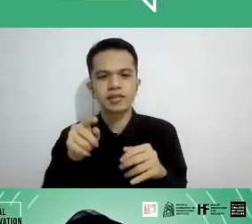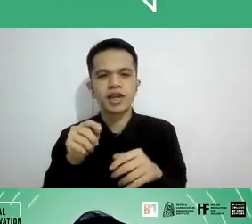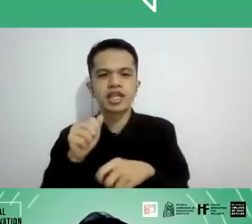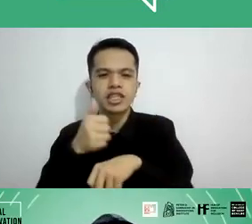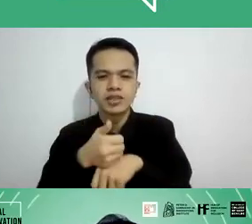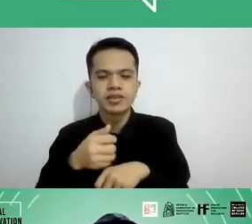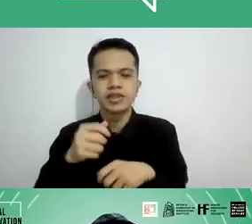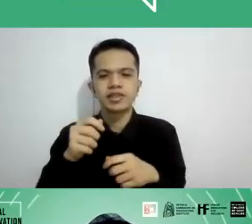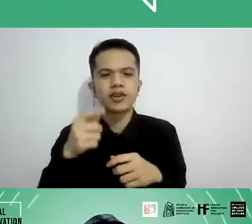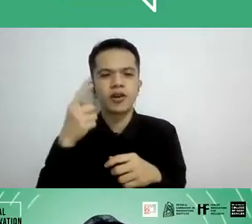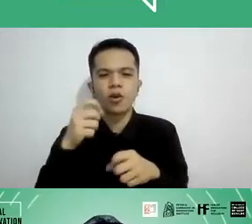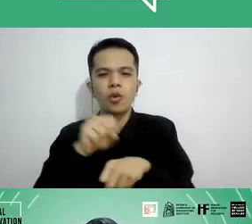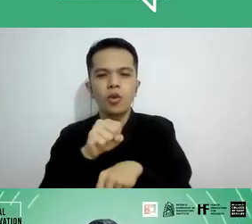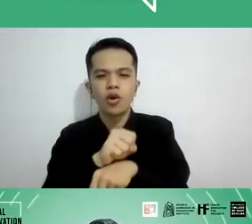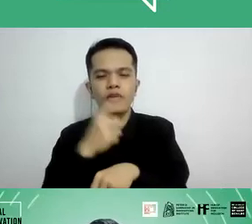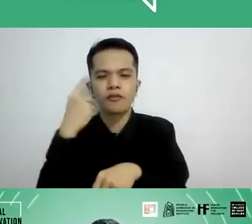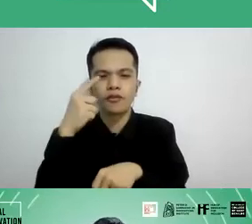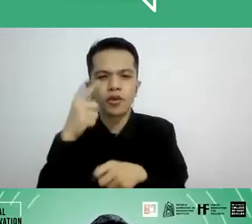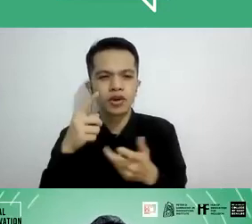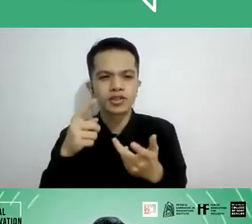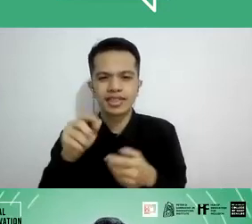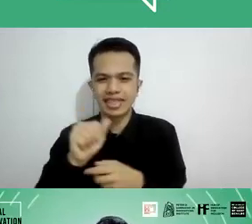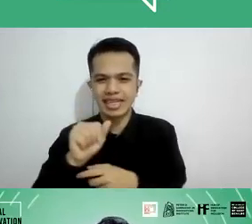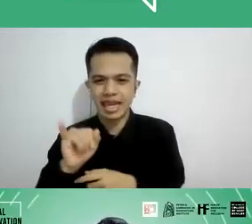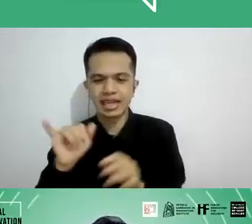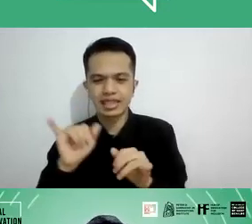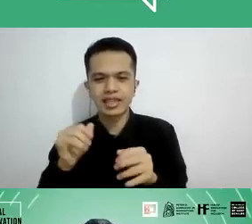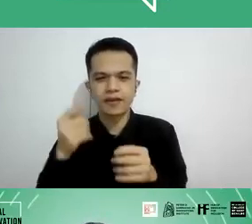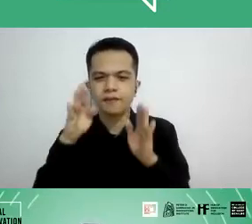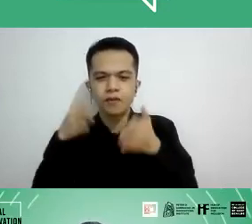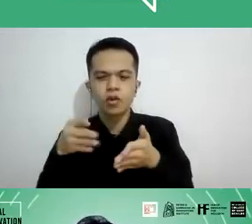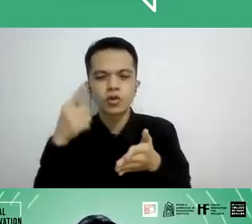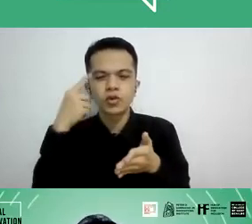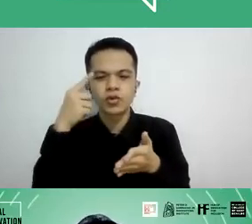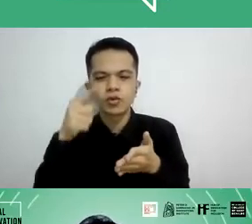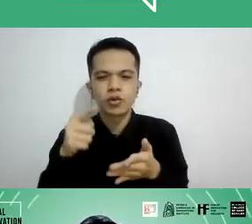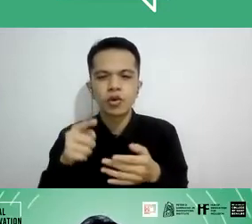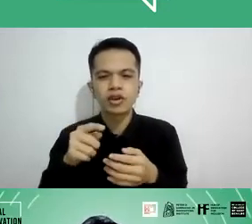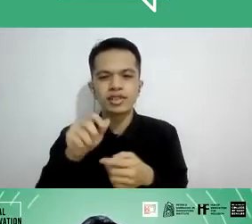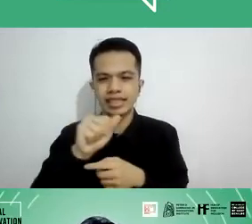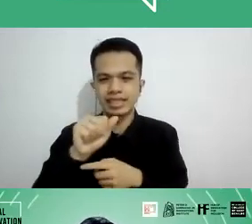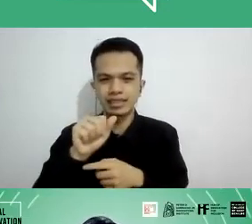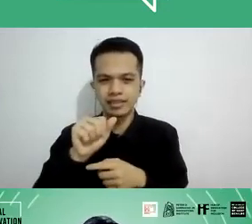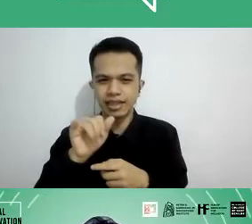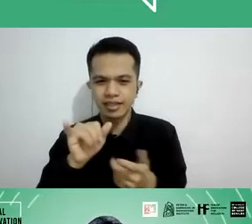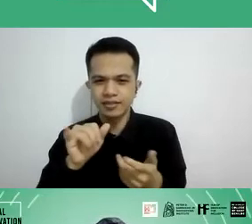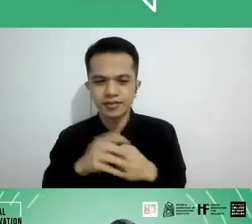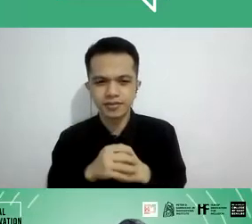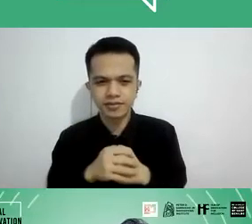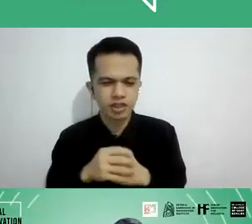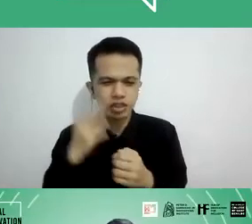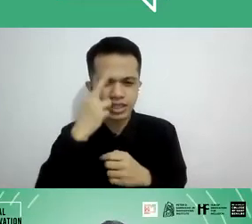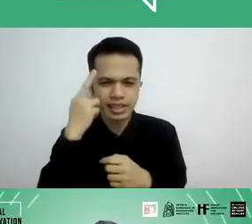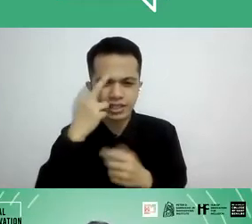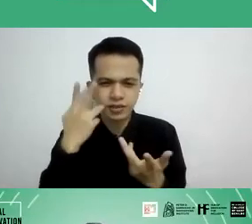on technology for AI and even maker spaces that focus solely on artificial intelligence. And the reason for